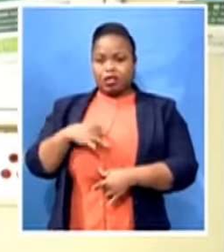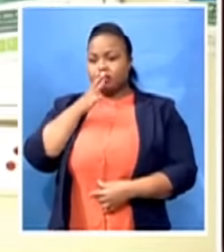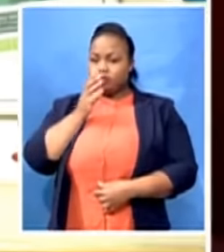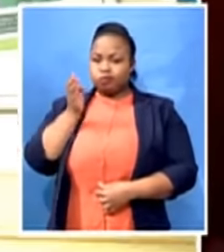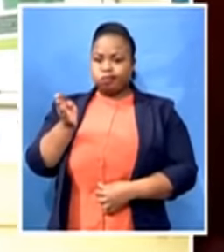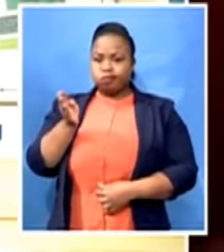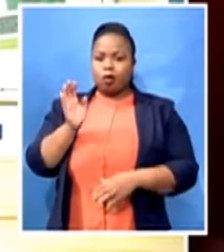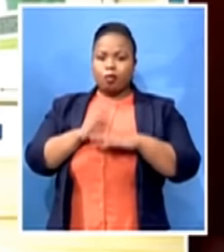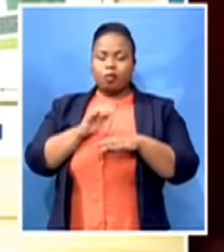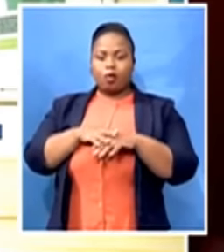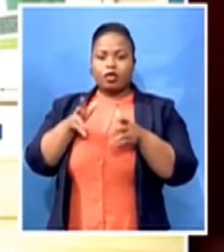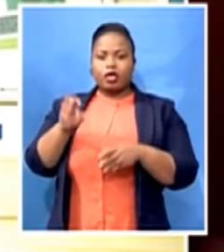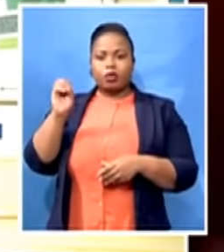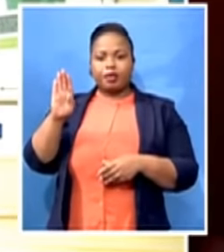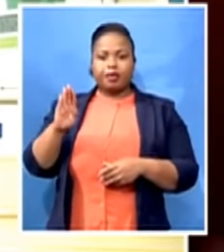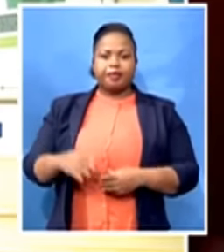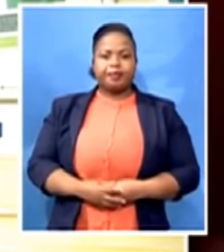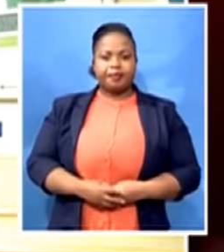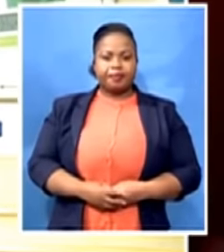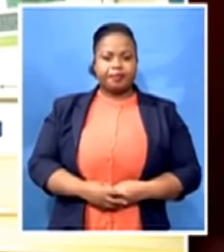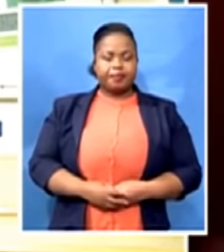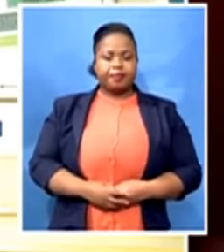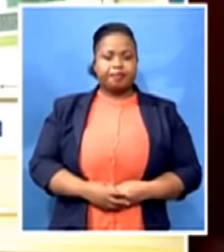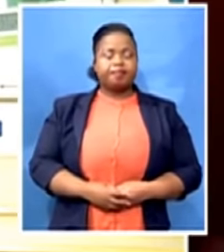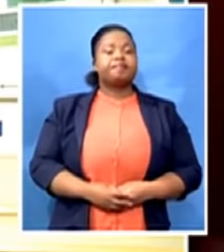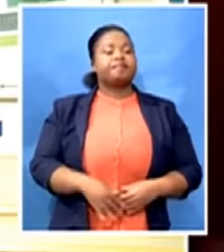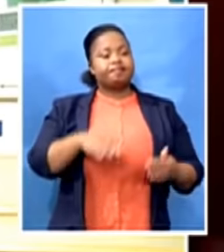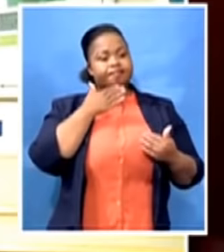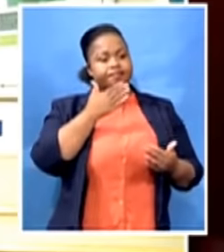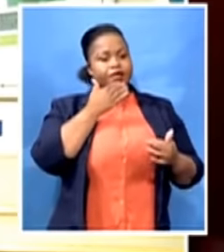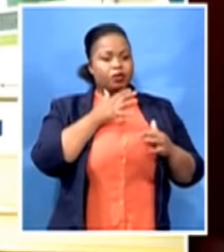Makgala Masiteng, thank you so much for that update. Of course, she earlier also